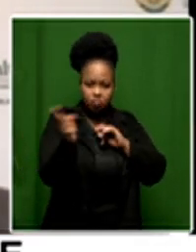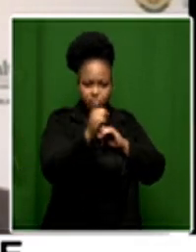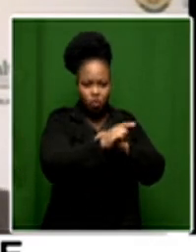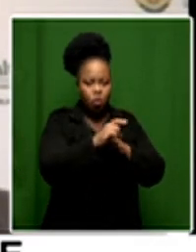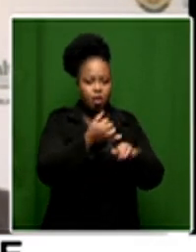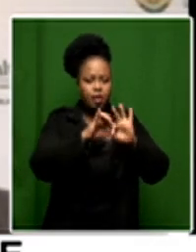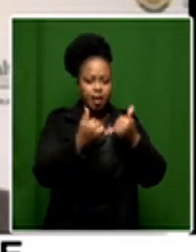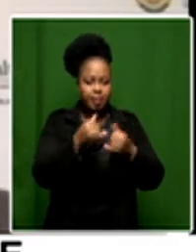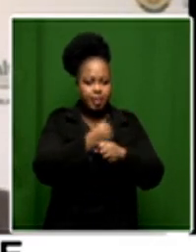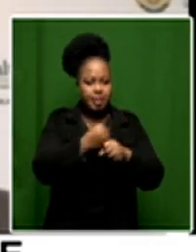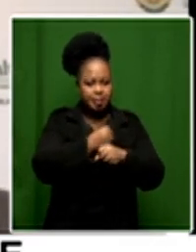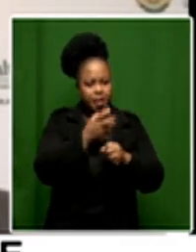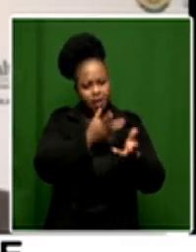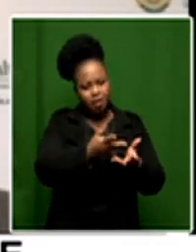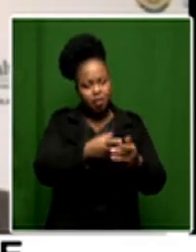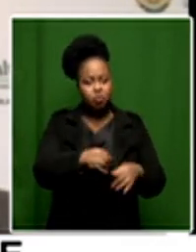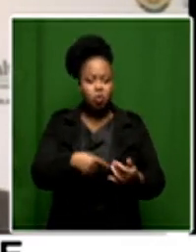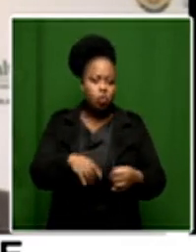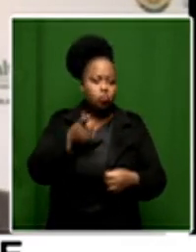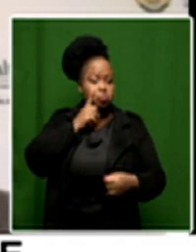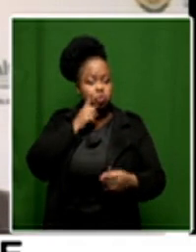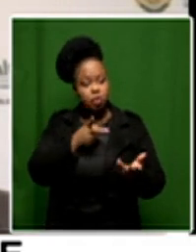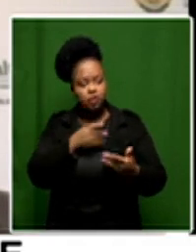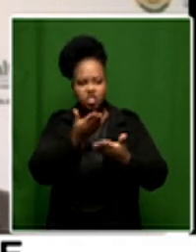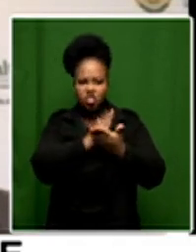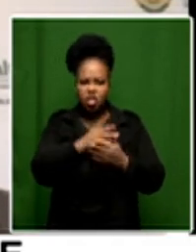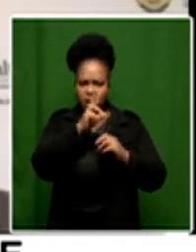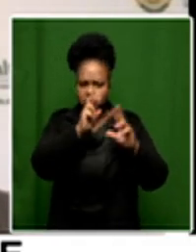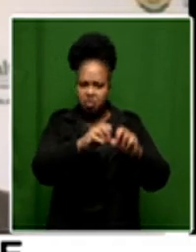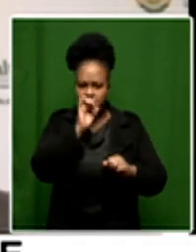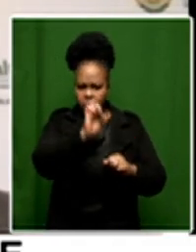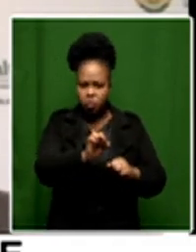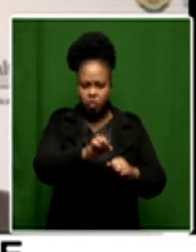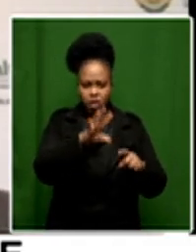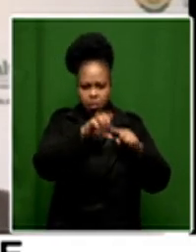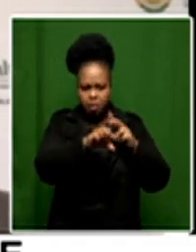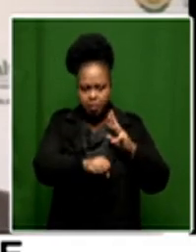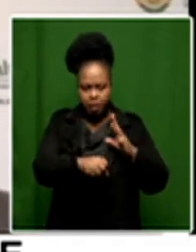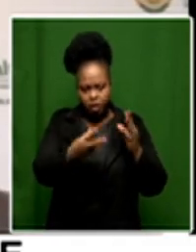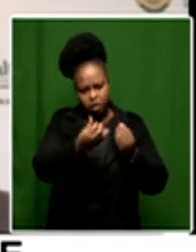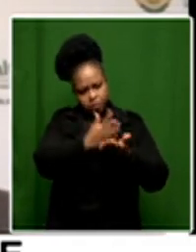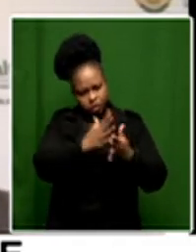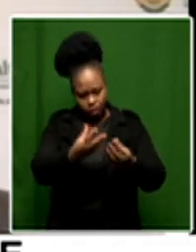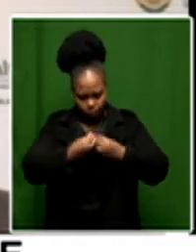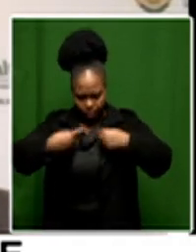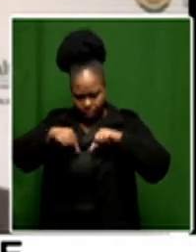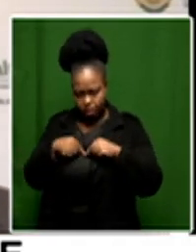what extent would they share research and findings with us so that we can